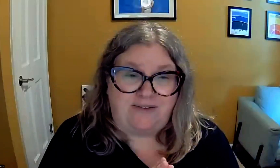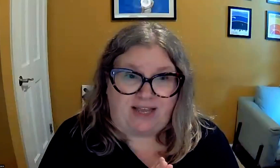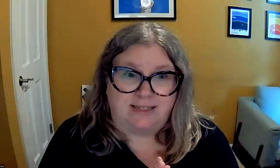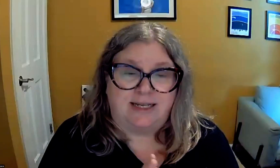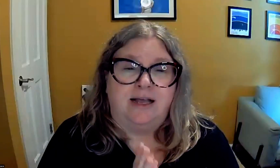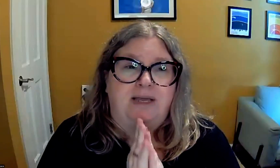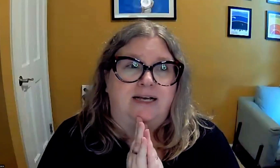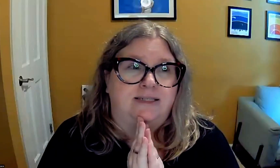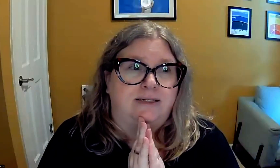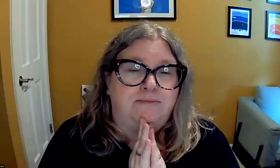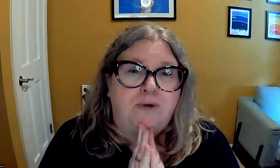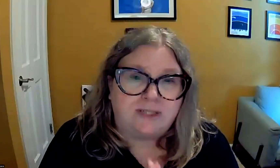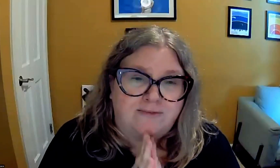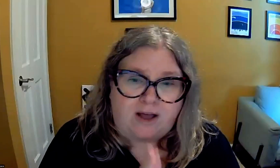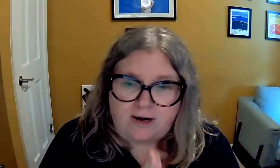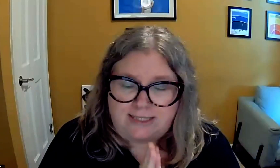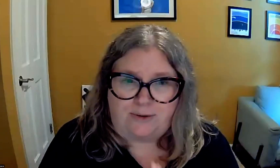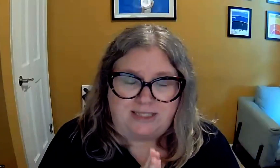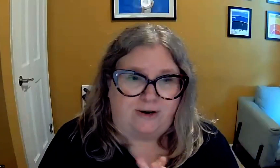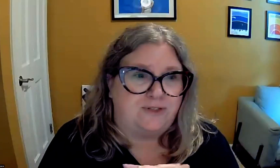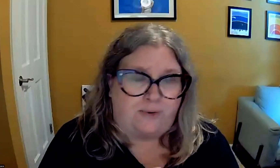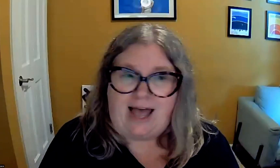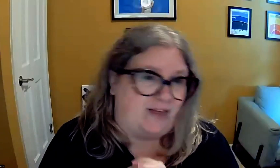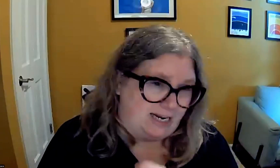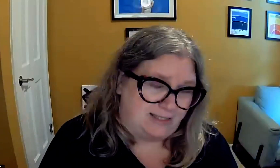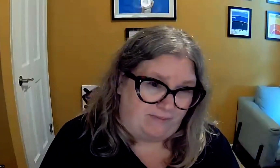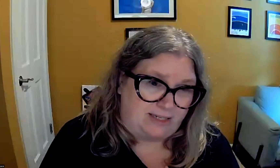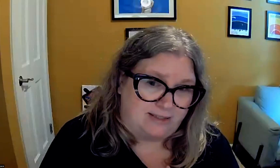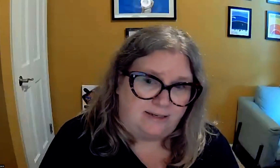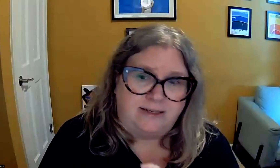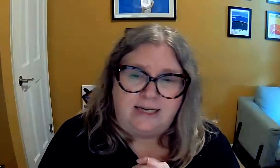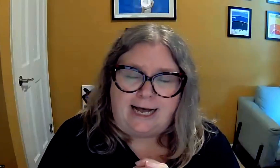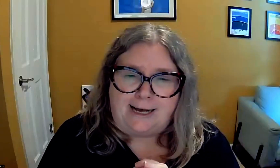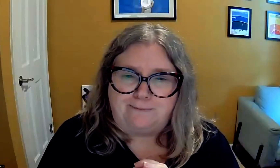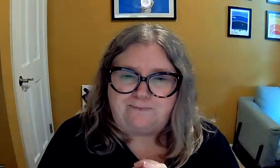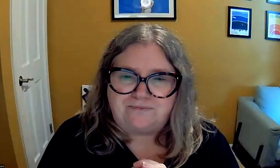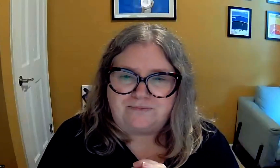in savings, because most of the artists that we serve don't have any savings.